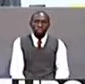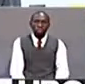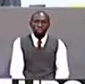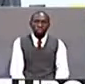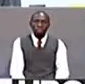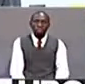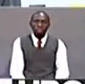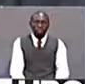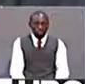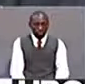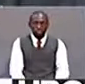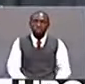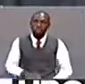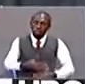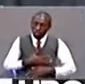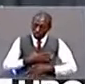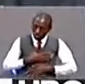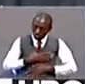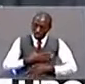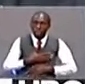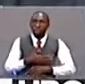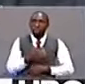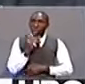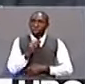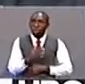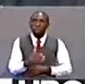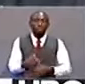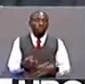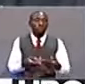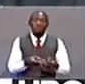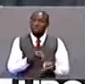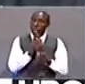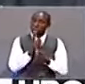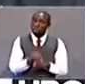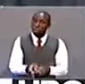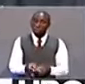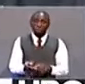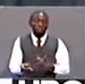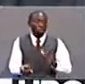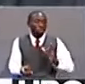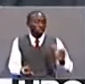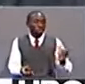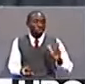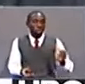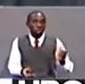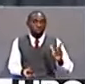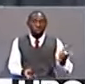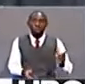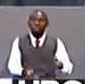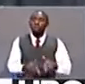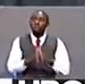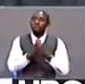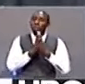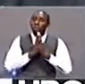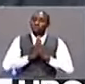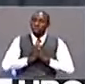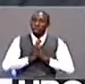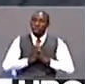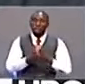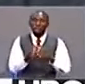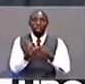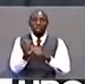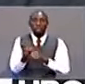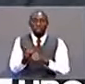Right Honorable Speaker and Honorable Colleagues, on Sunday 11th, April